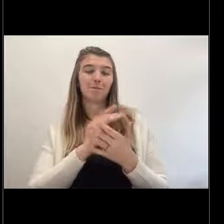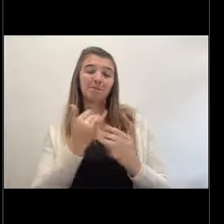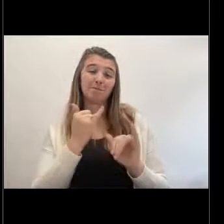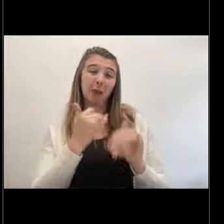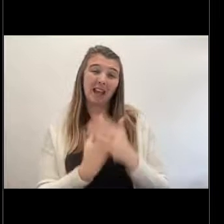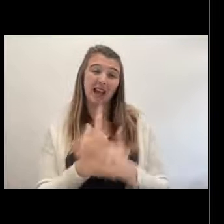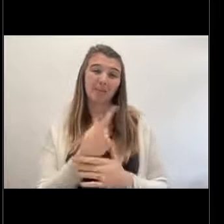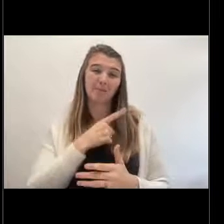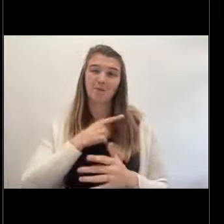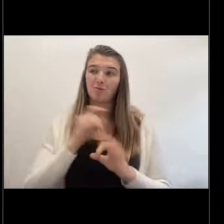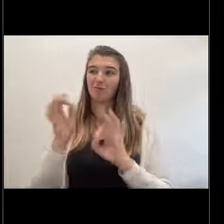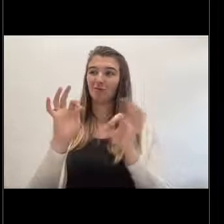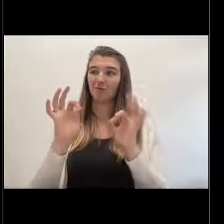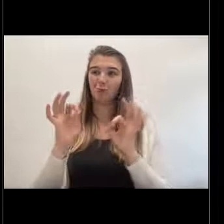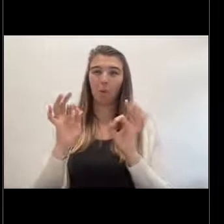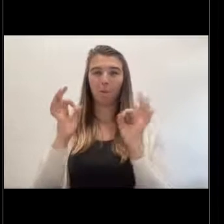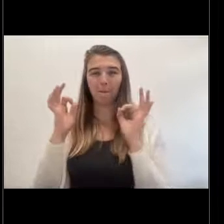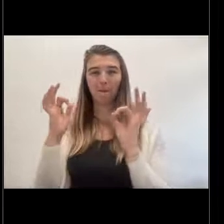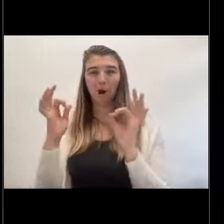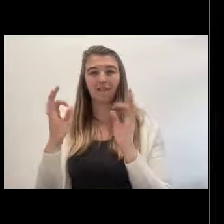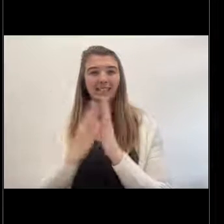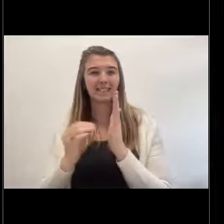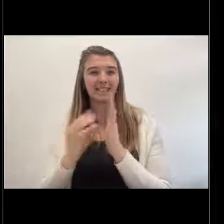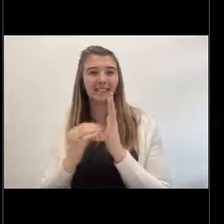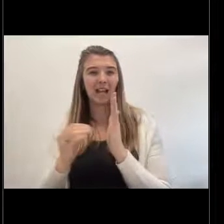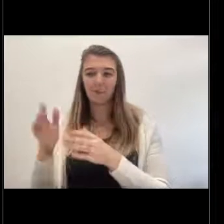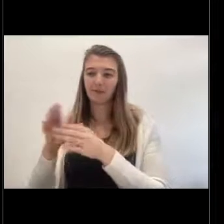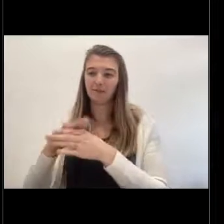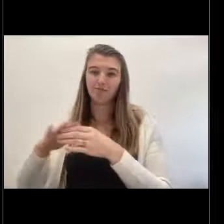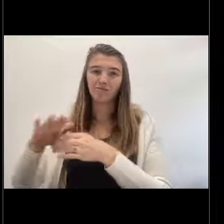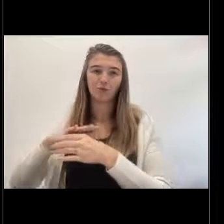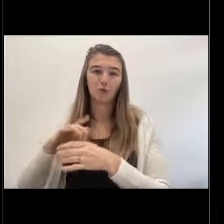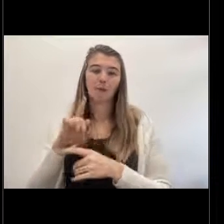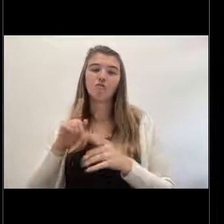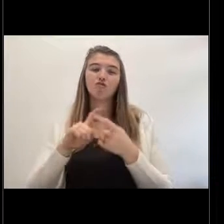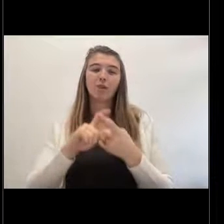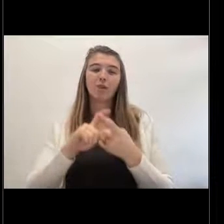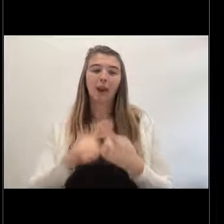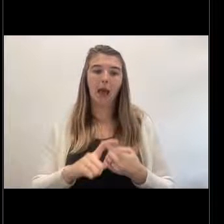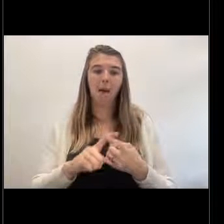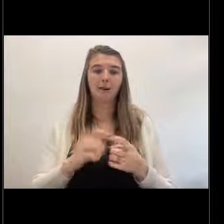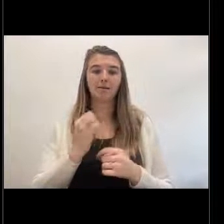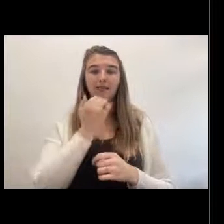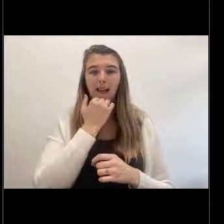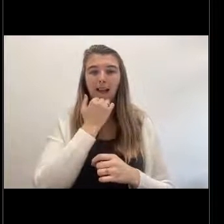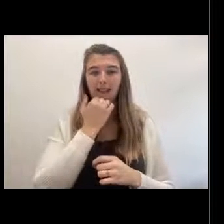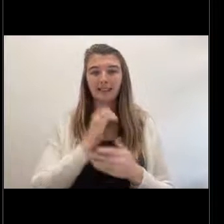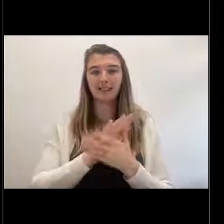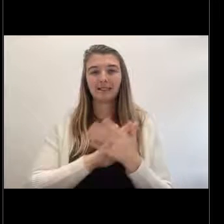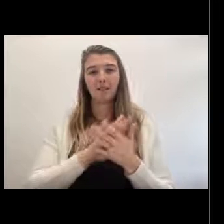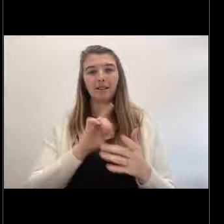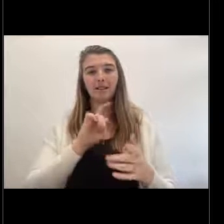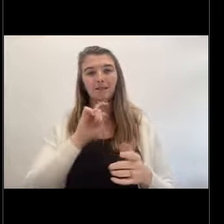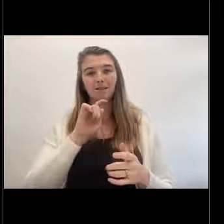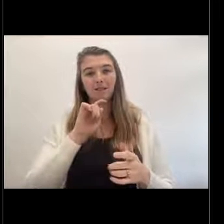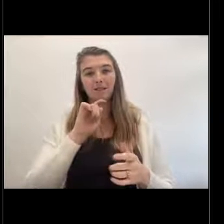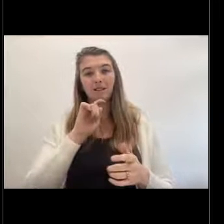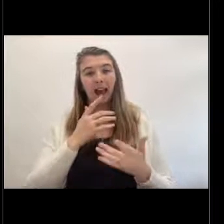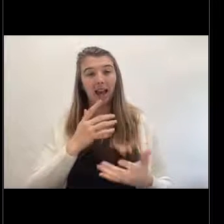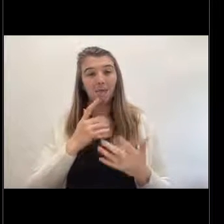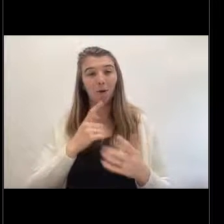sampling and analytical methods. However, reliable standards for the sampling and analysis of microplastics are now under